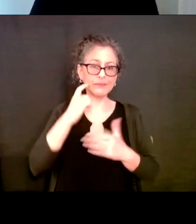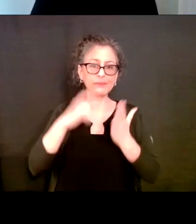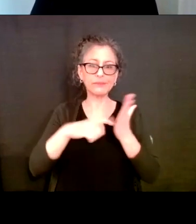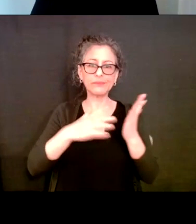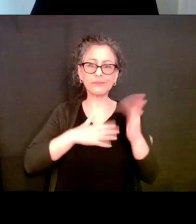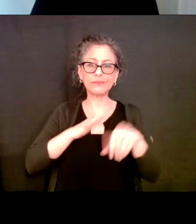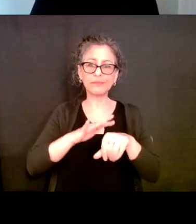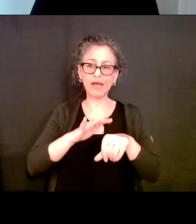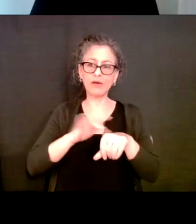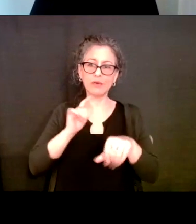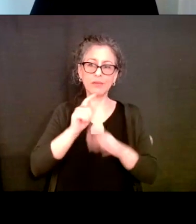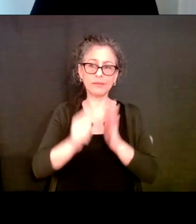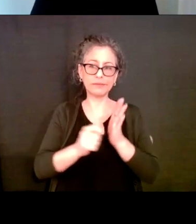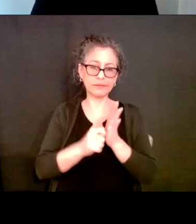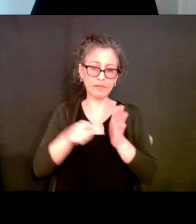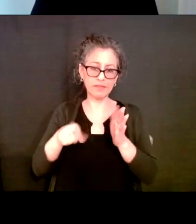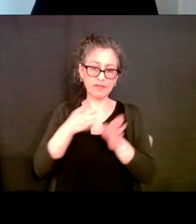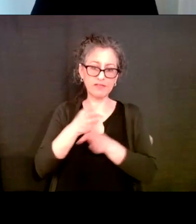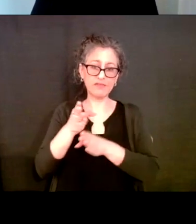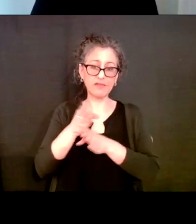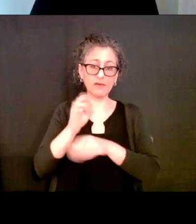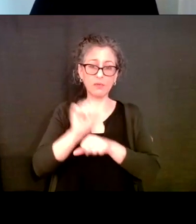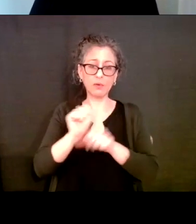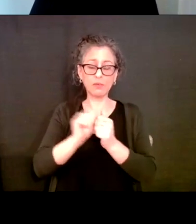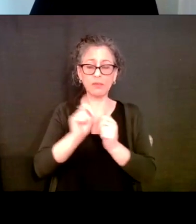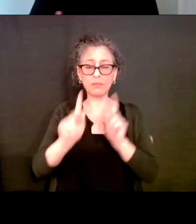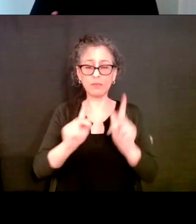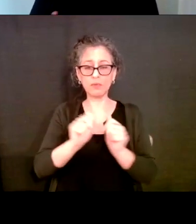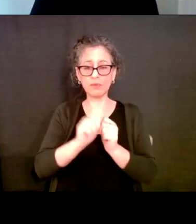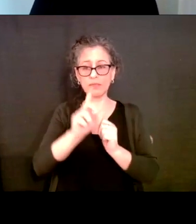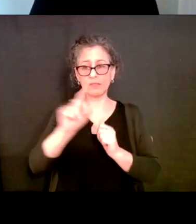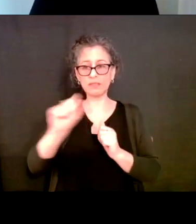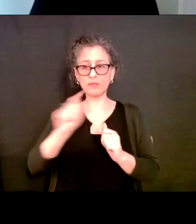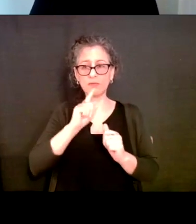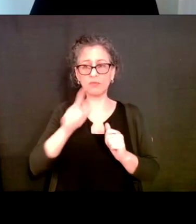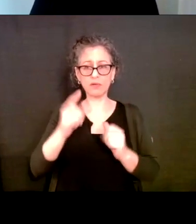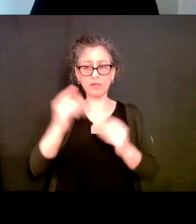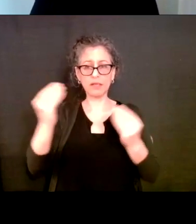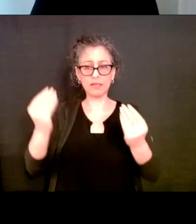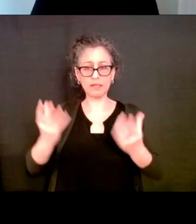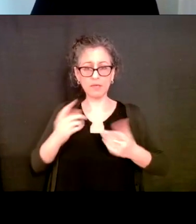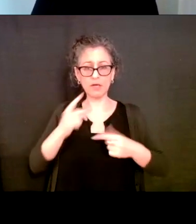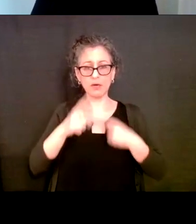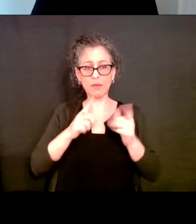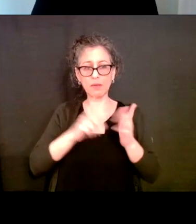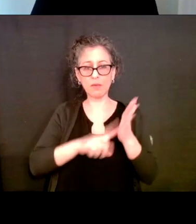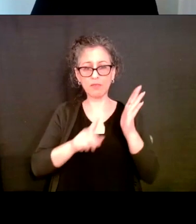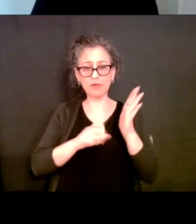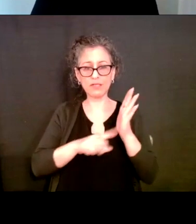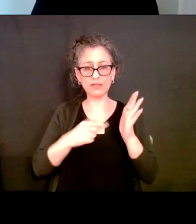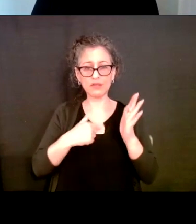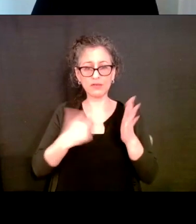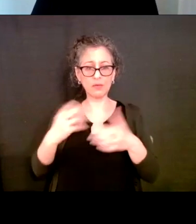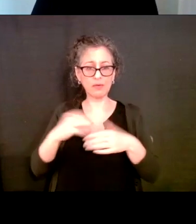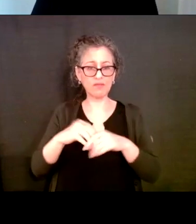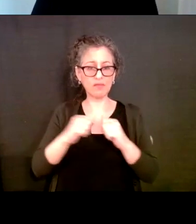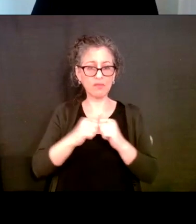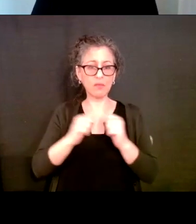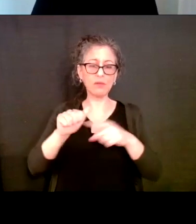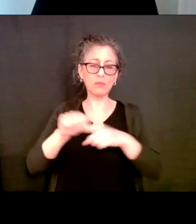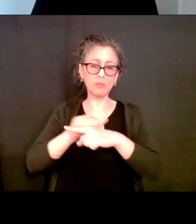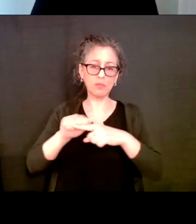the field and working with people with disabilities really has informed my research. So I engage in